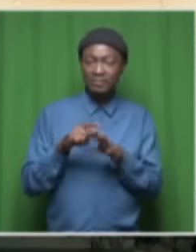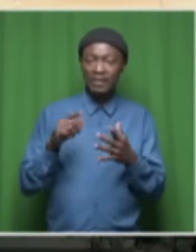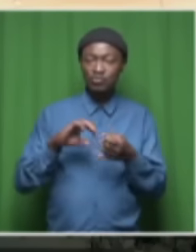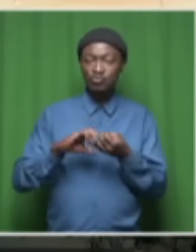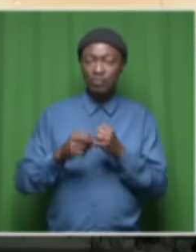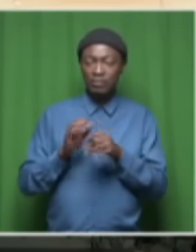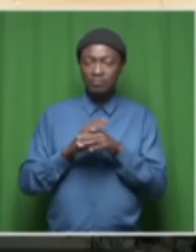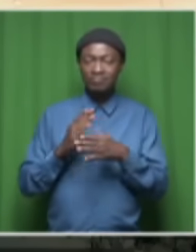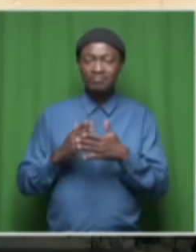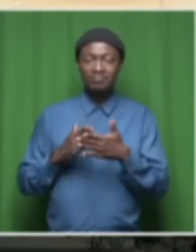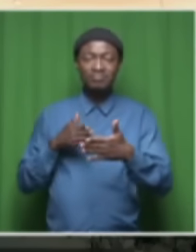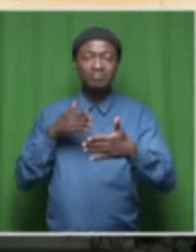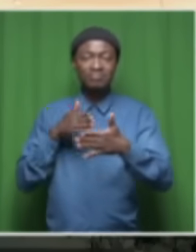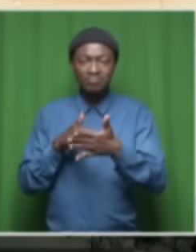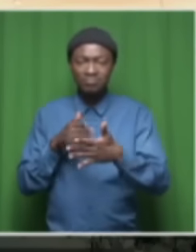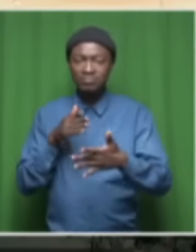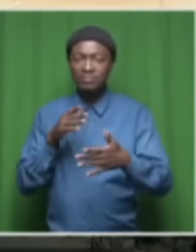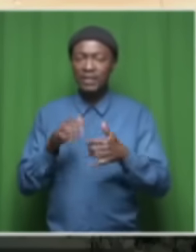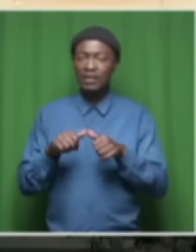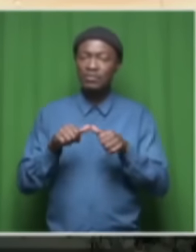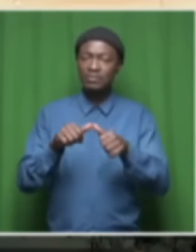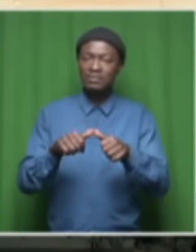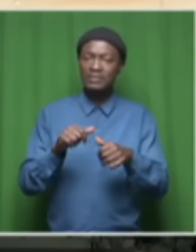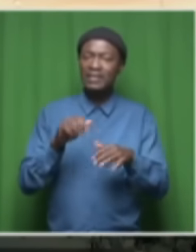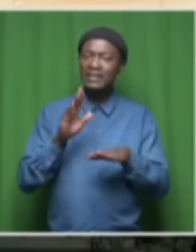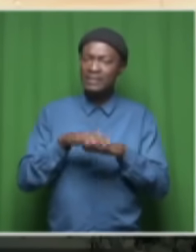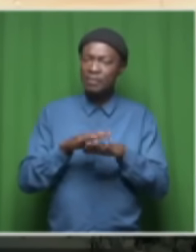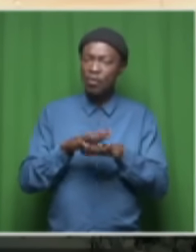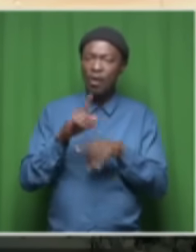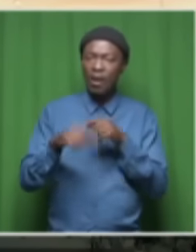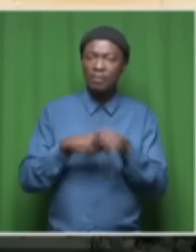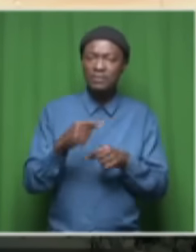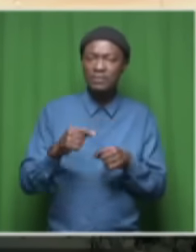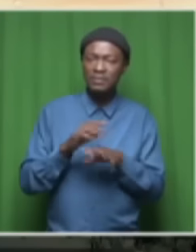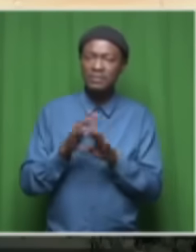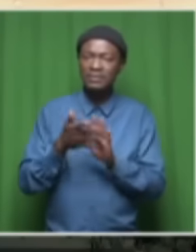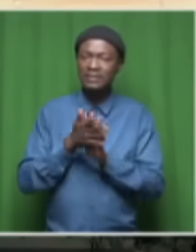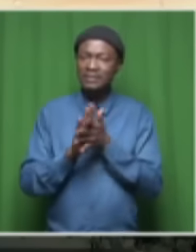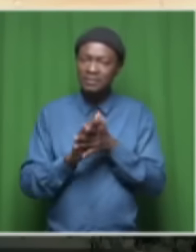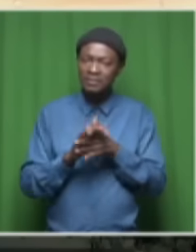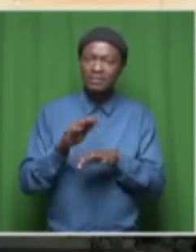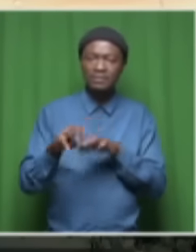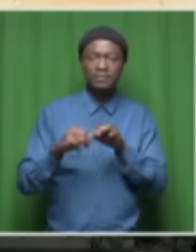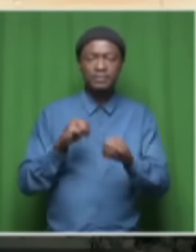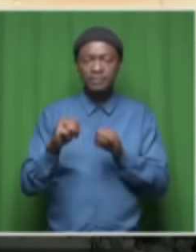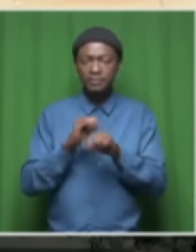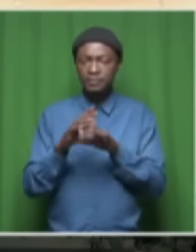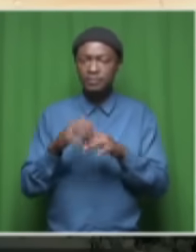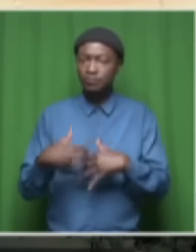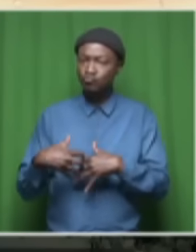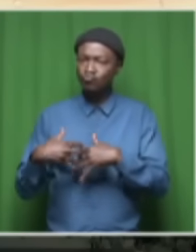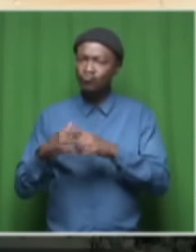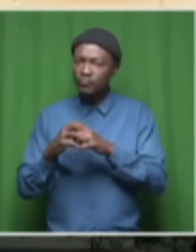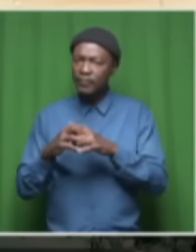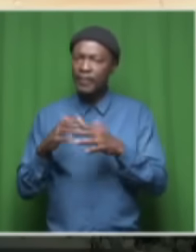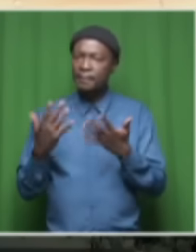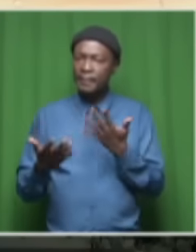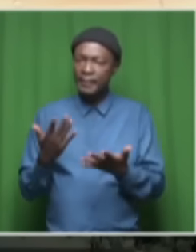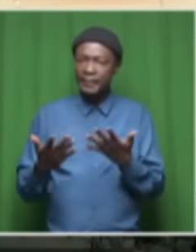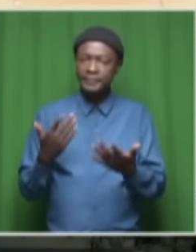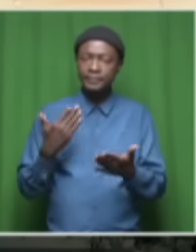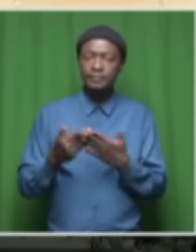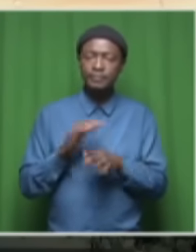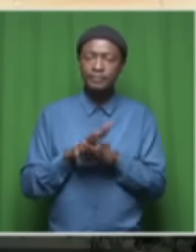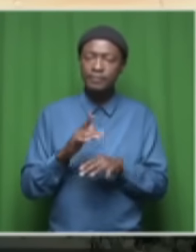all of this as well and continuing. Is there more in terms of disaster management that's been set up and can speak